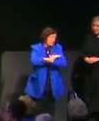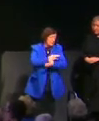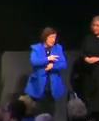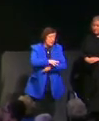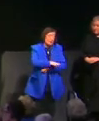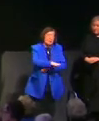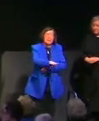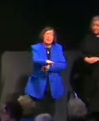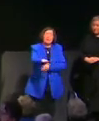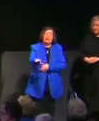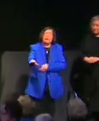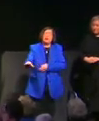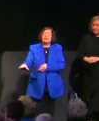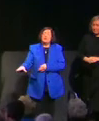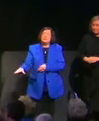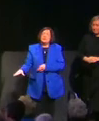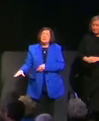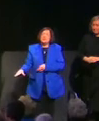nishmosam